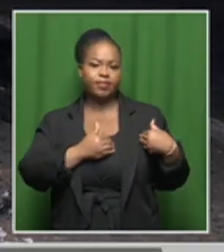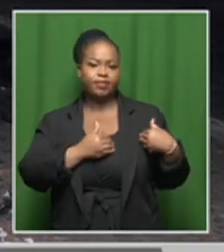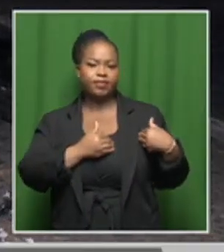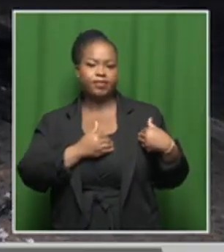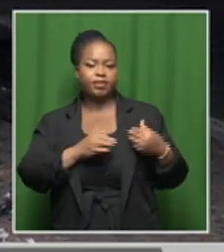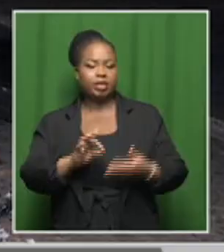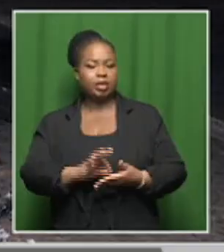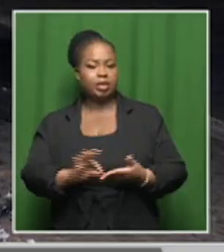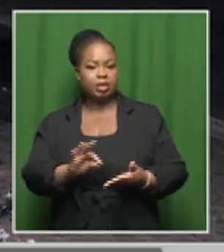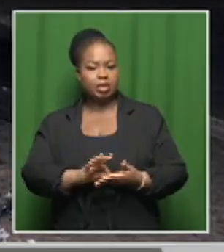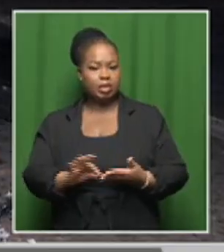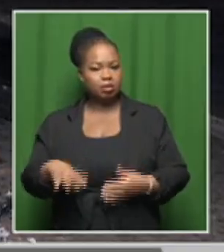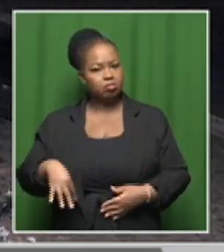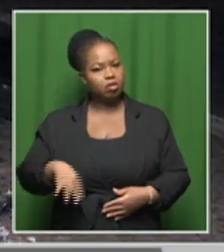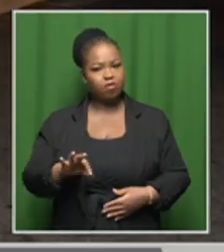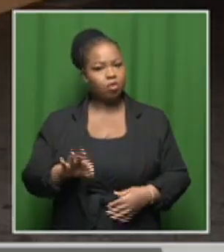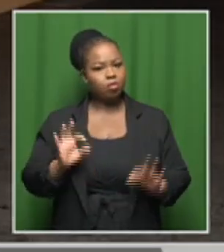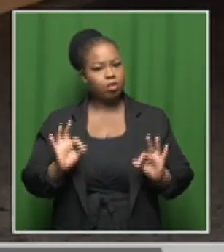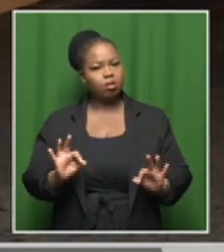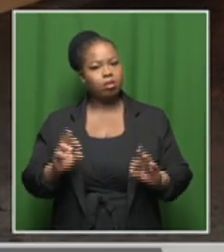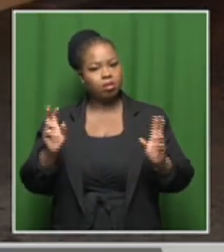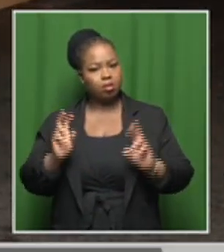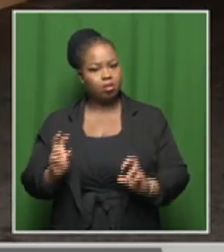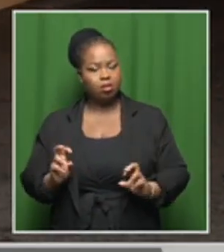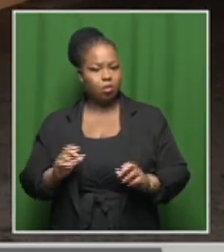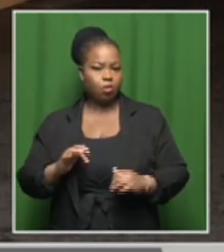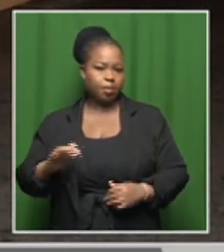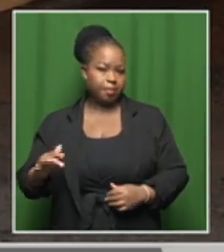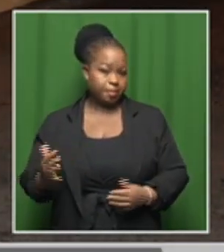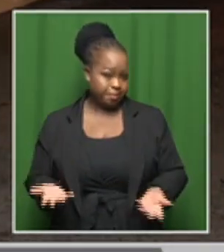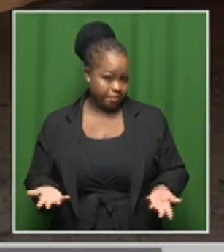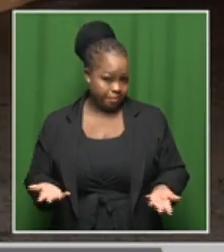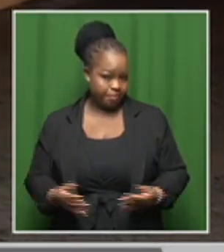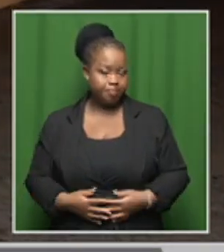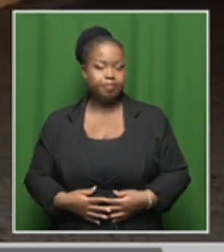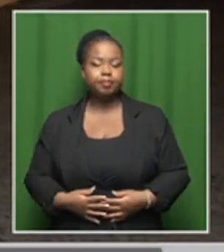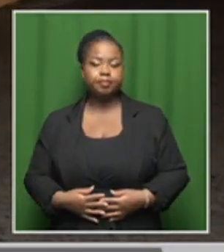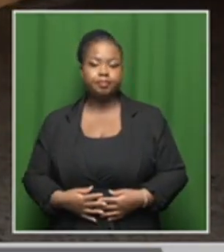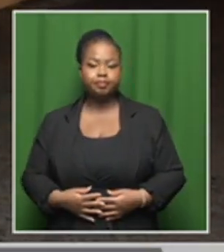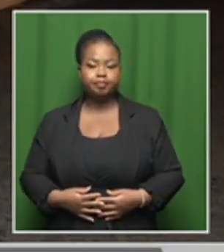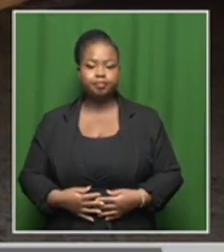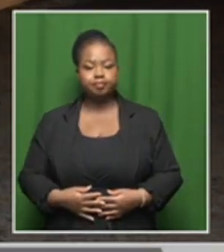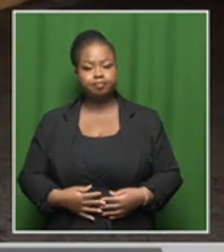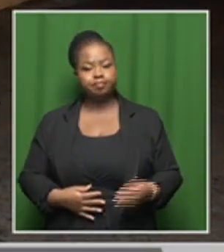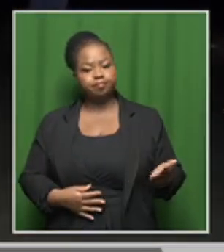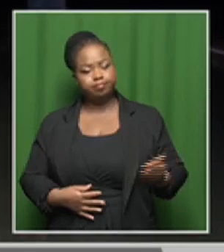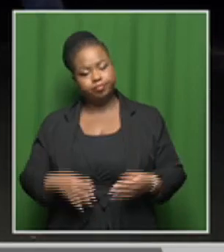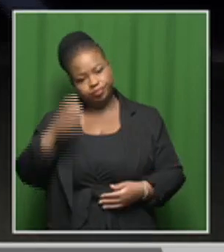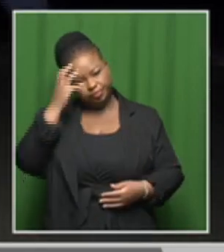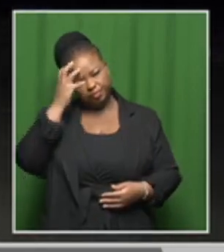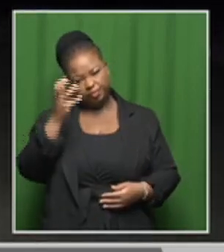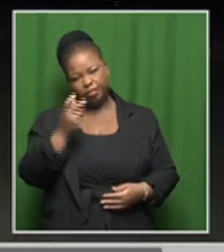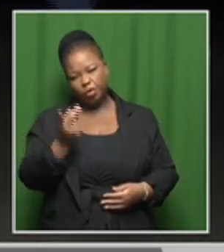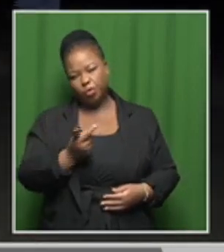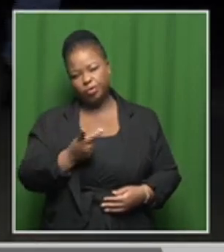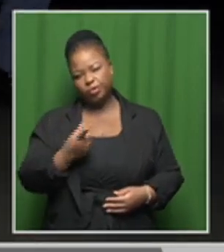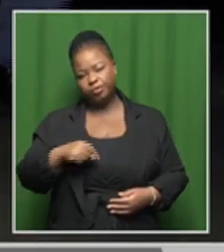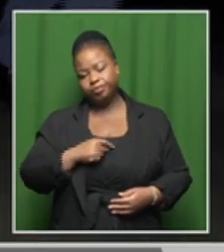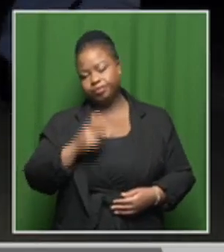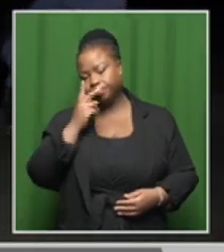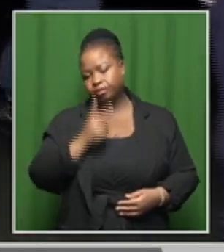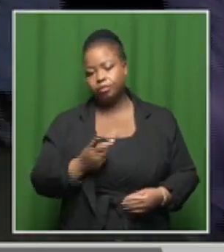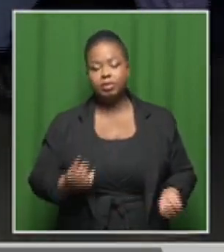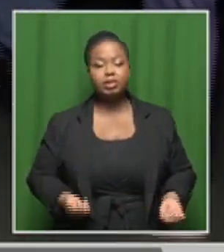clean, affordable energy and water? And Prof, even if we look at beyond service